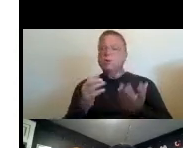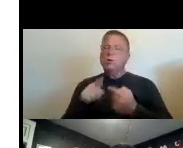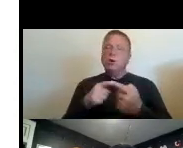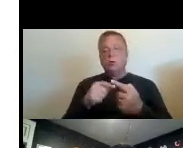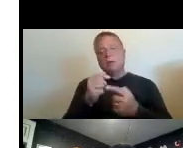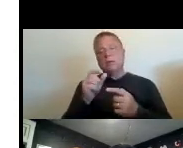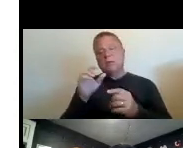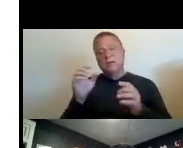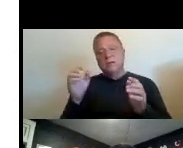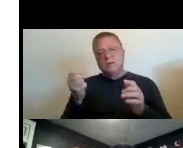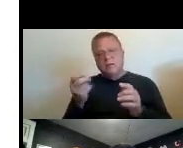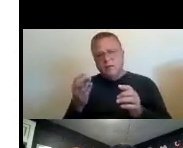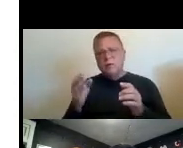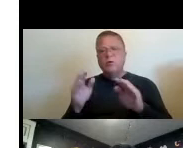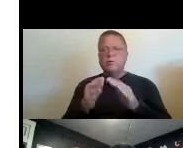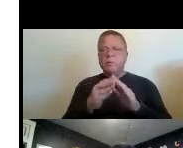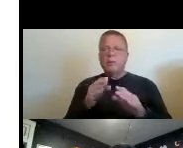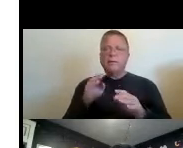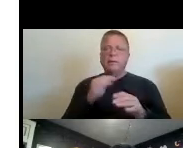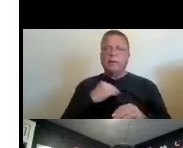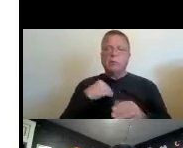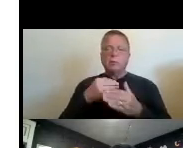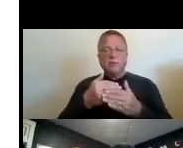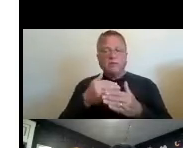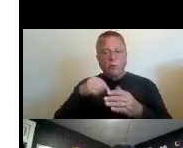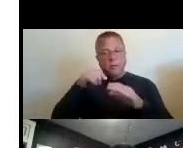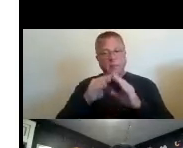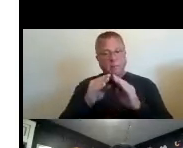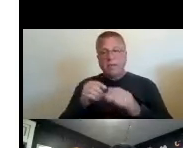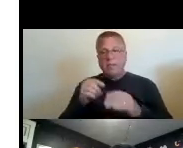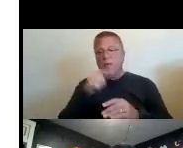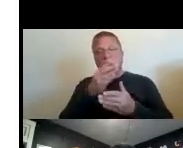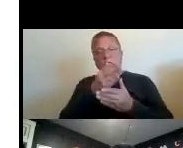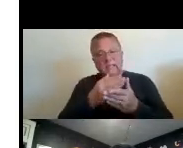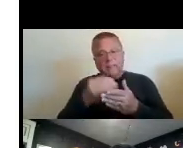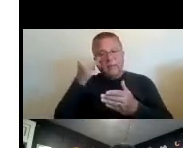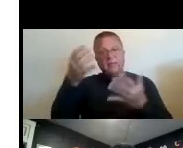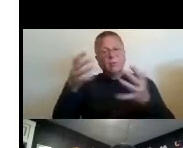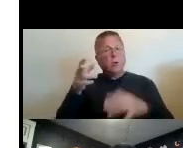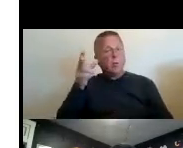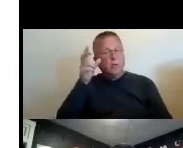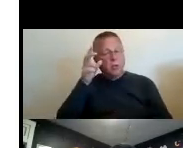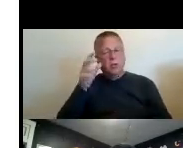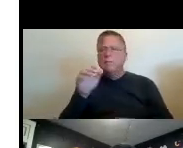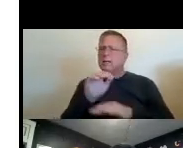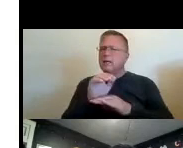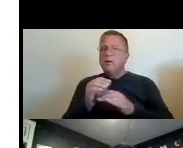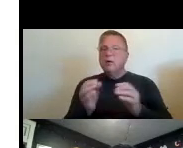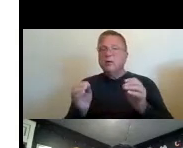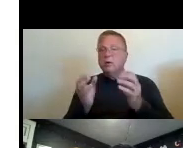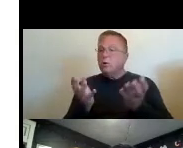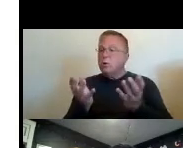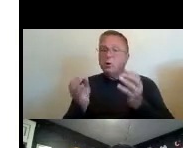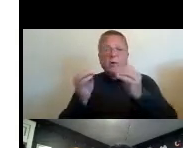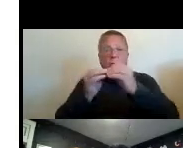number of community members in advance of this meeting, and those are some of the ideas that we've already heard. And so tonight we want to talk to even more of you and find out